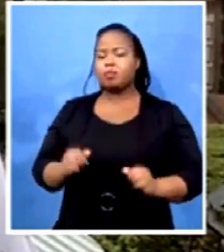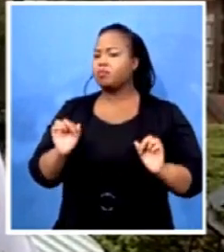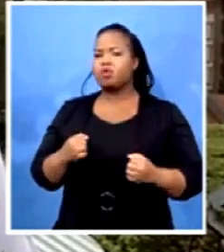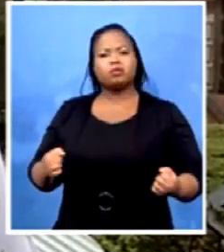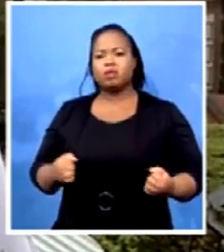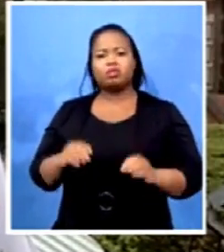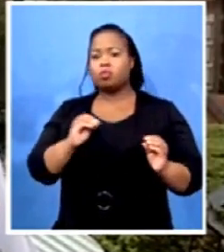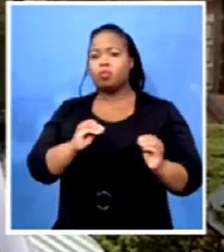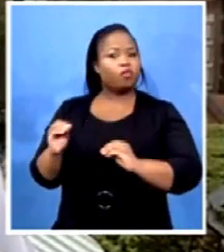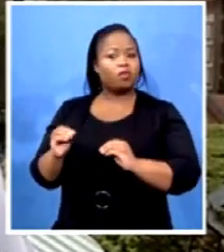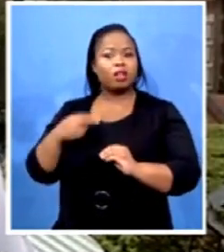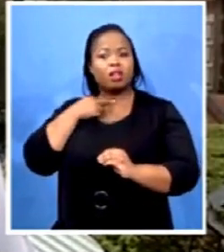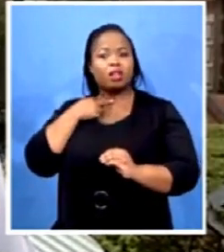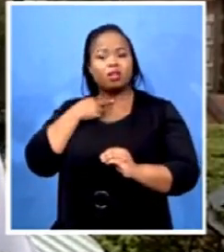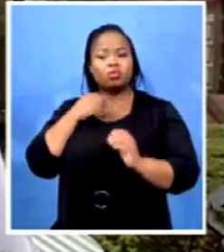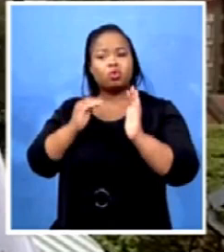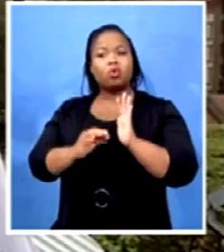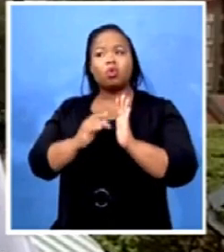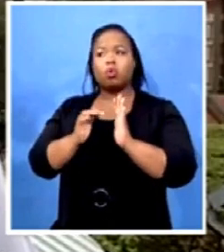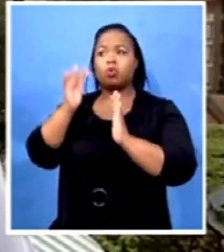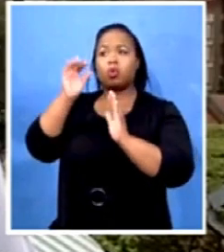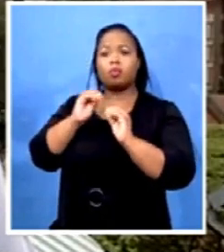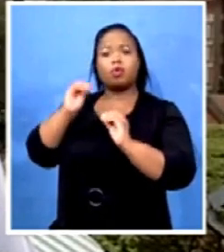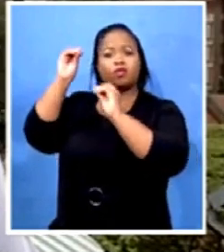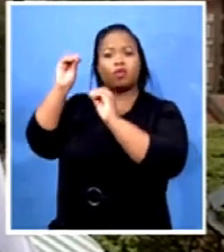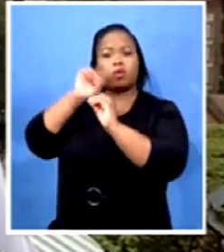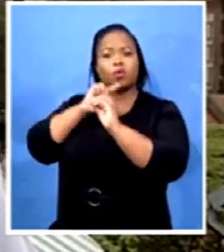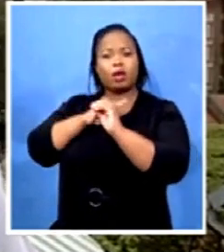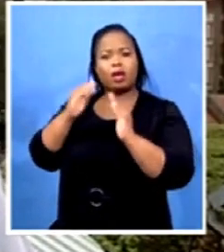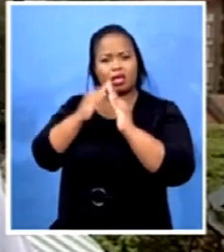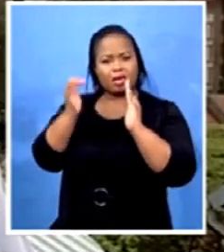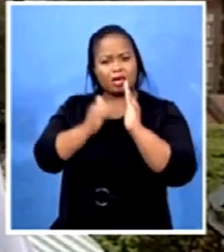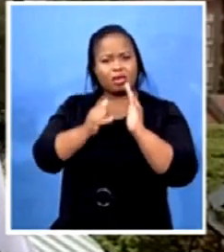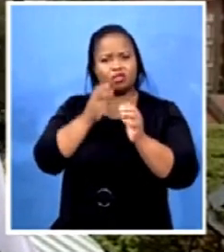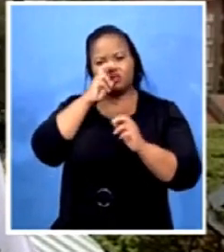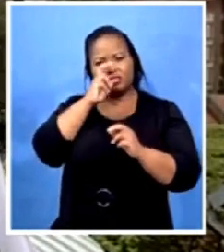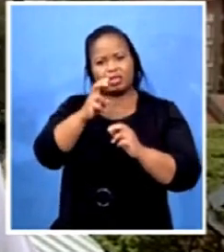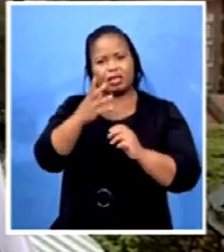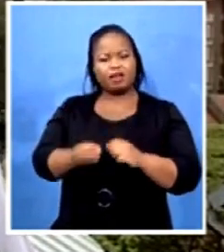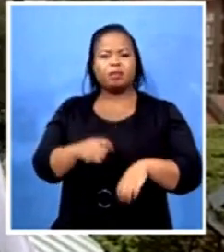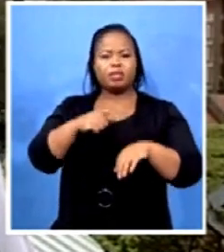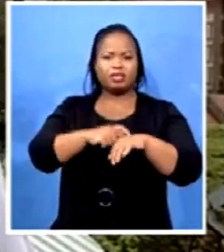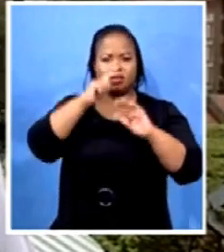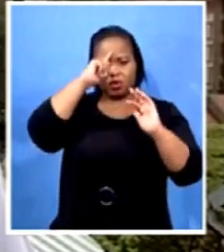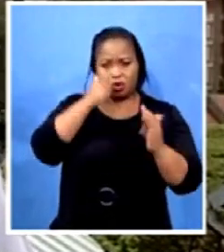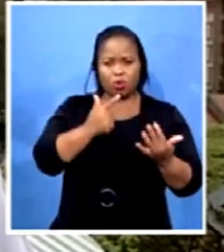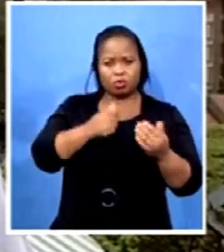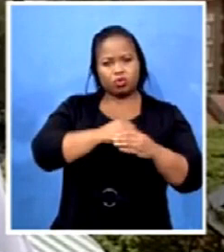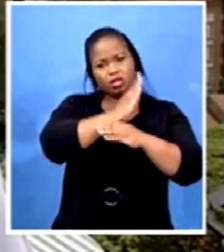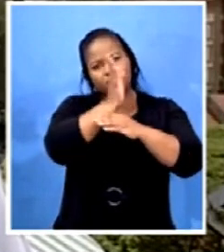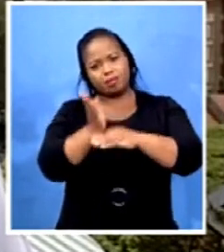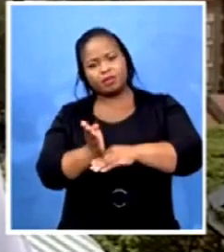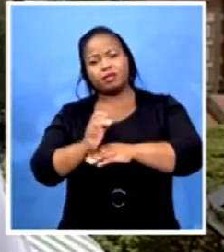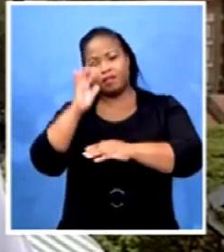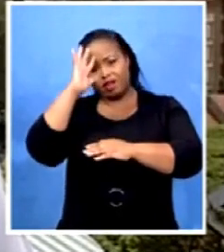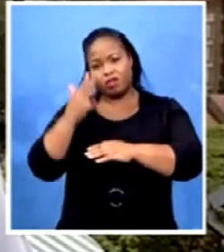one, because of the curfew restrictions. From 7 p.m. to the following morning at 5, people must remain in their